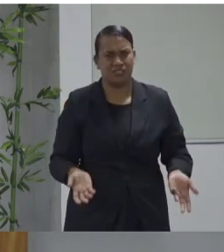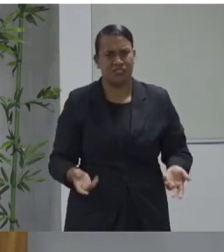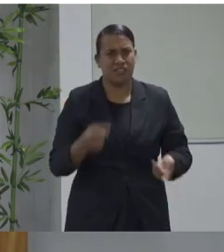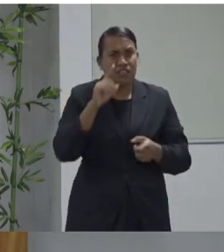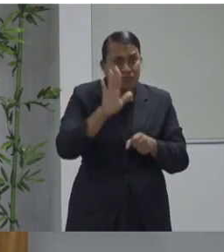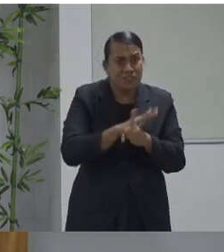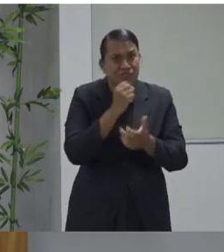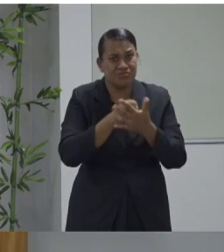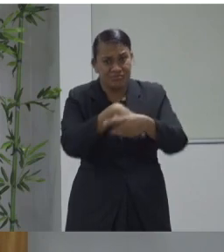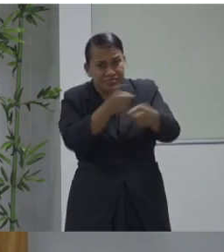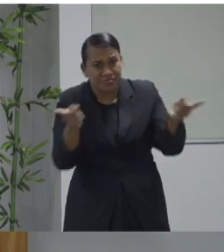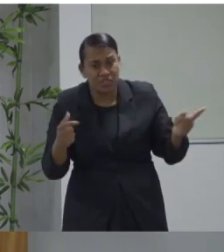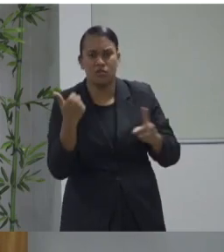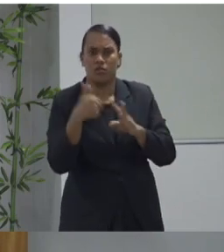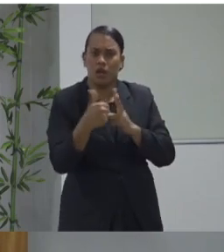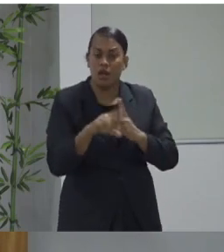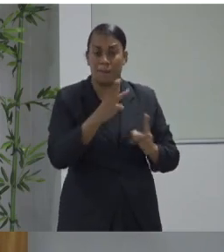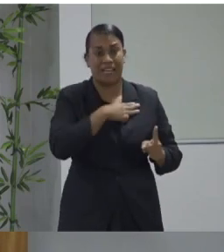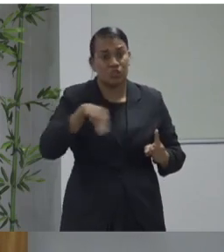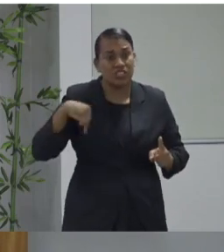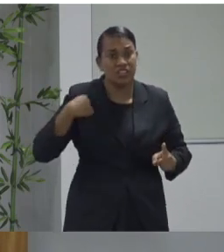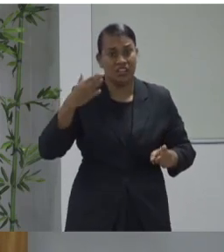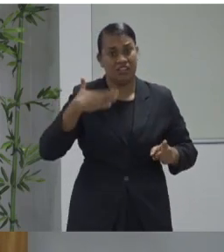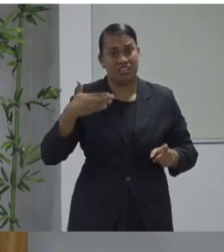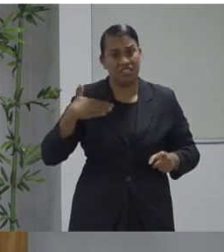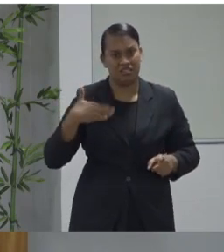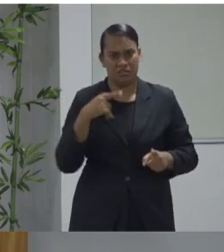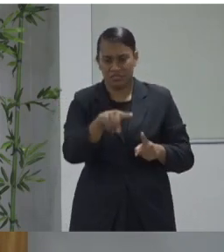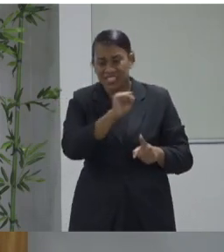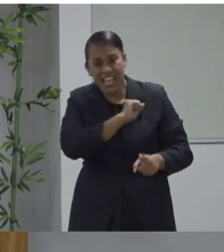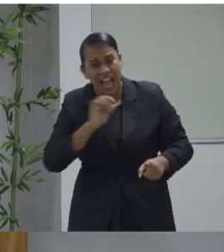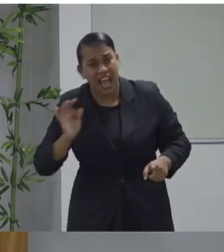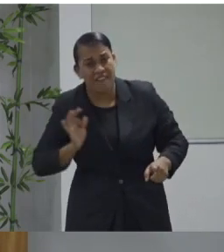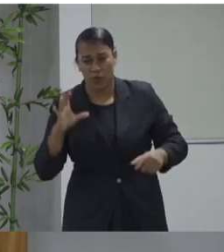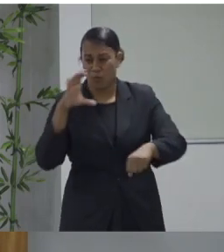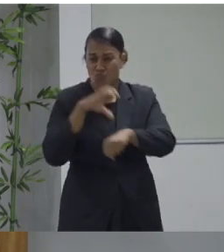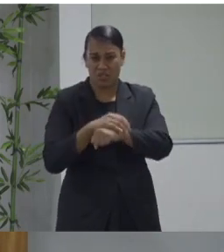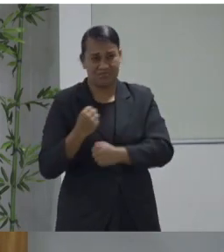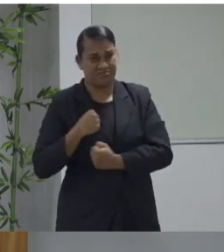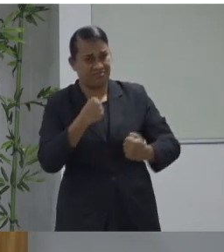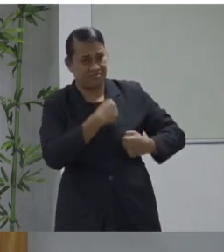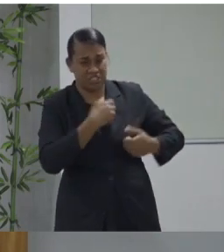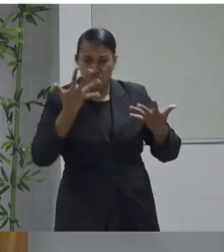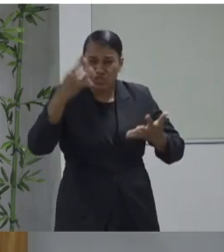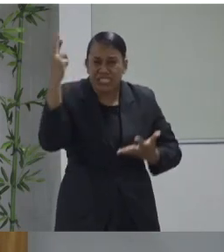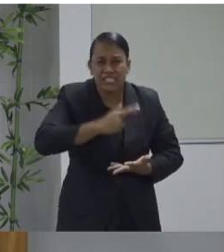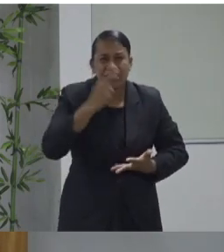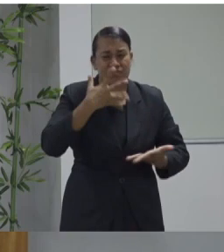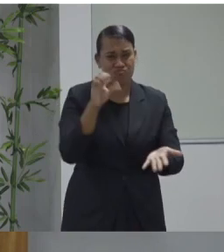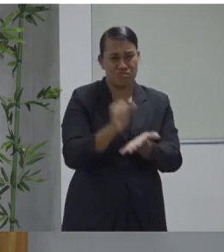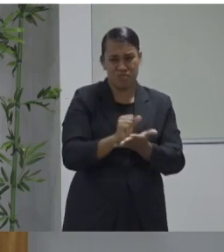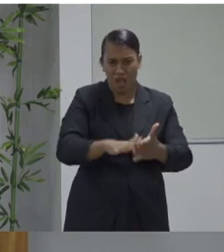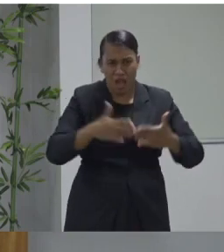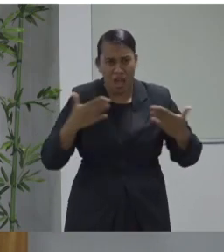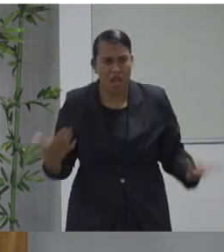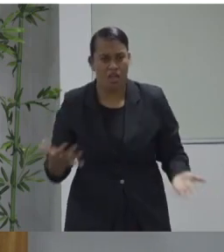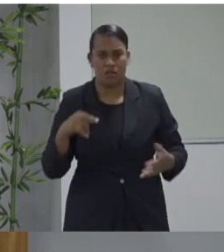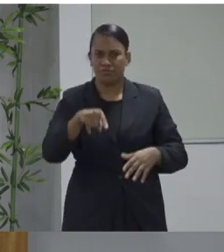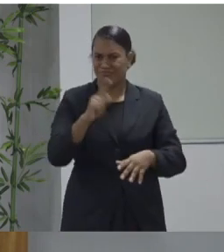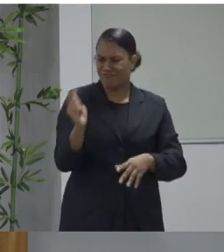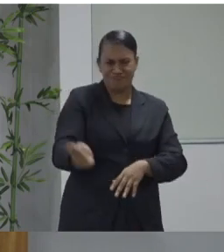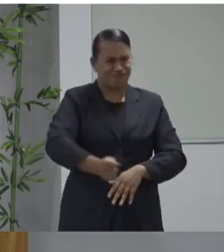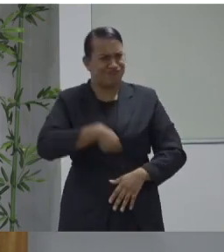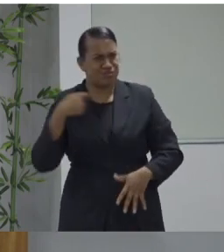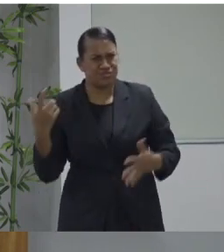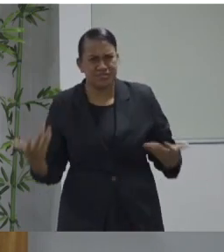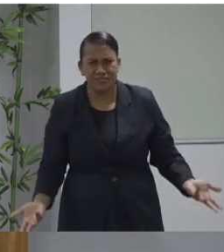they put the Ministry of Health and the frontline workers, including the discipline forces, at risk. So that's my disappointment personally. The